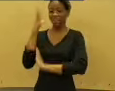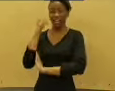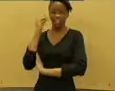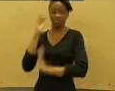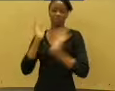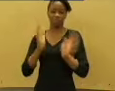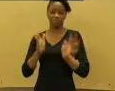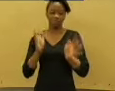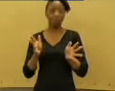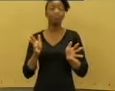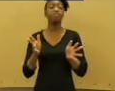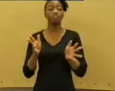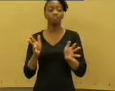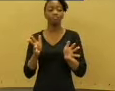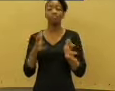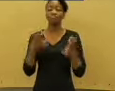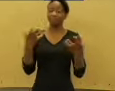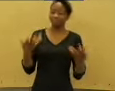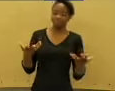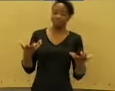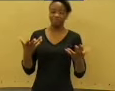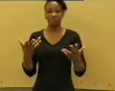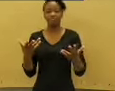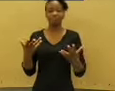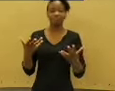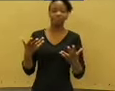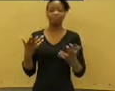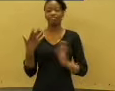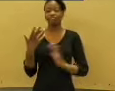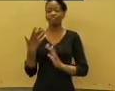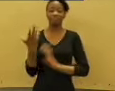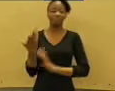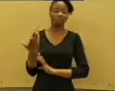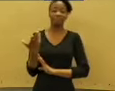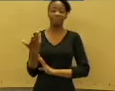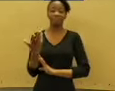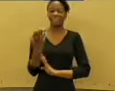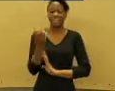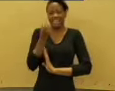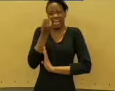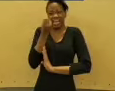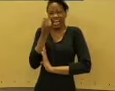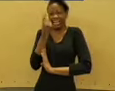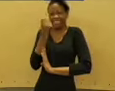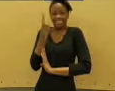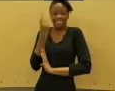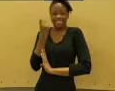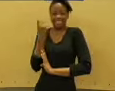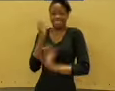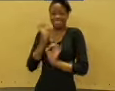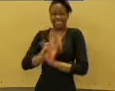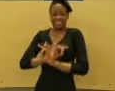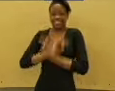that there is often very crucial misunderstandings in how healthcare workers